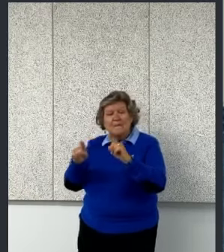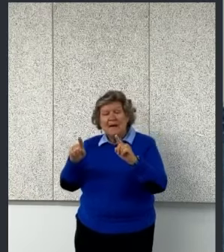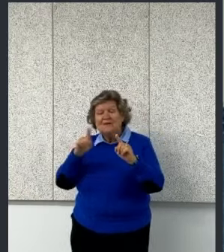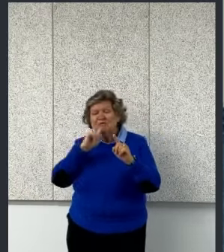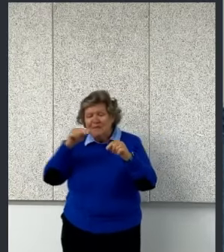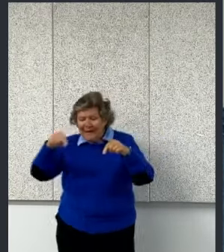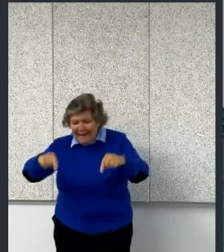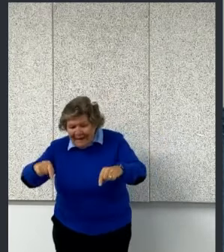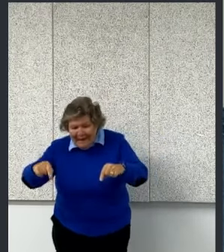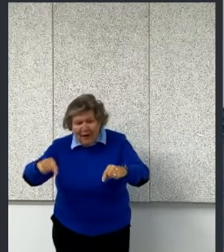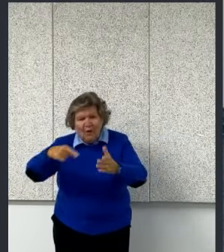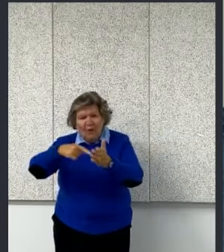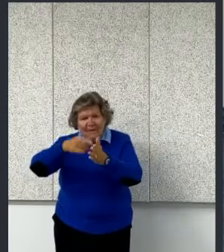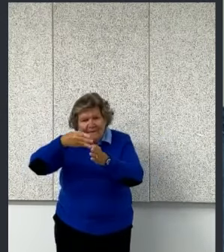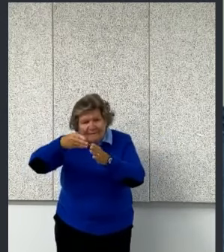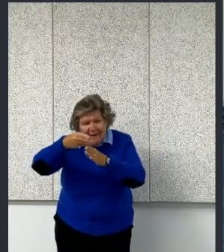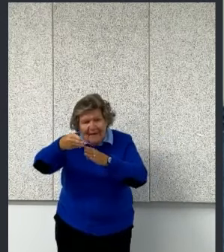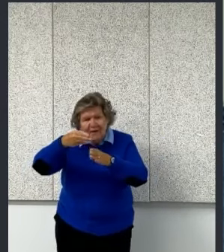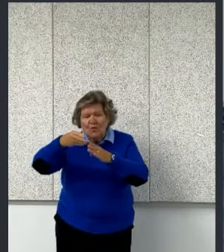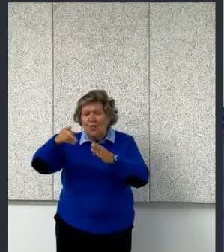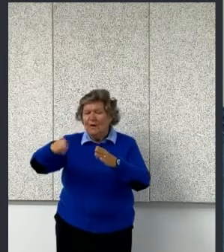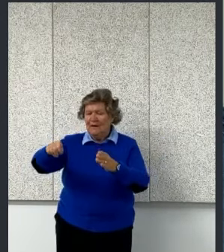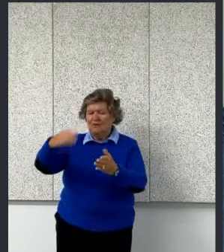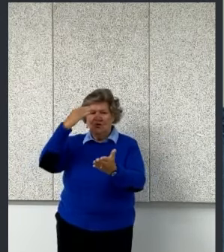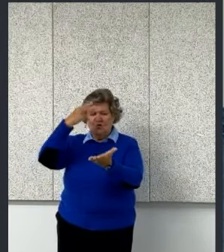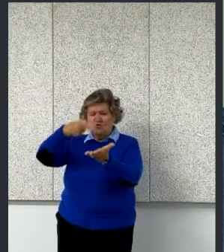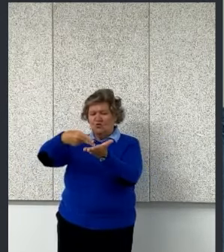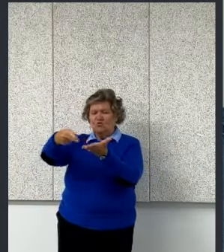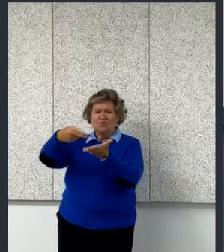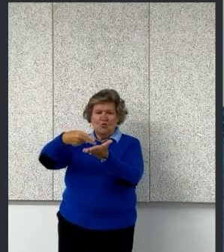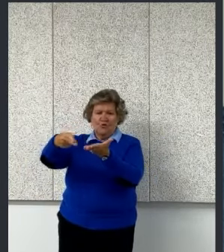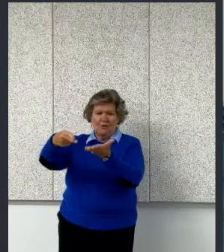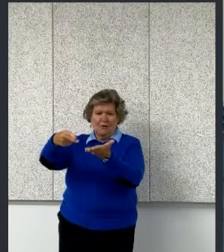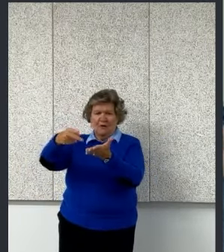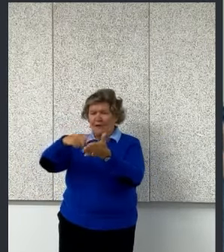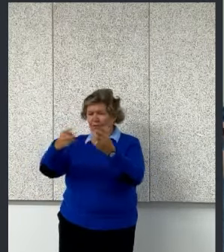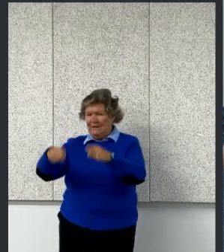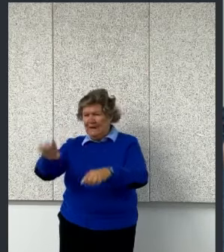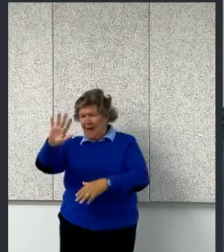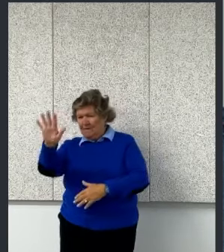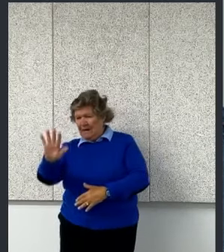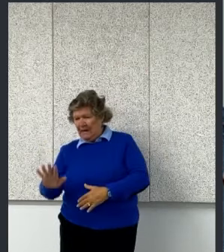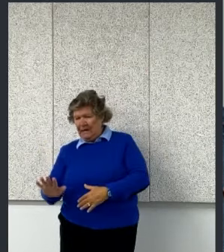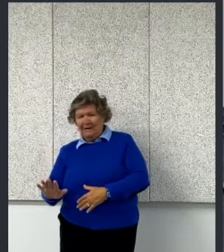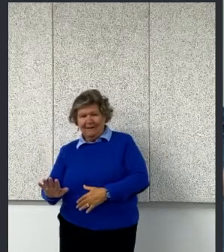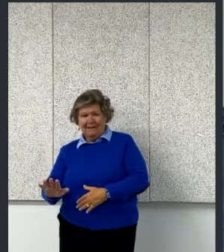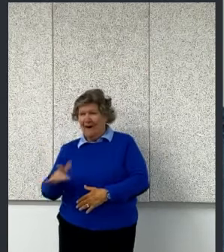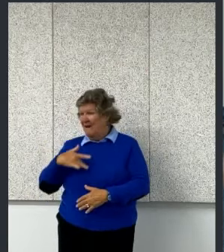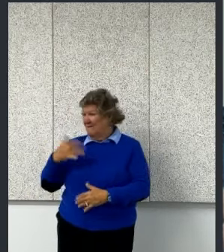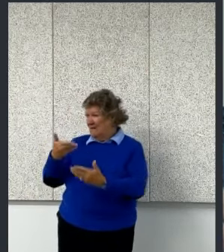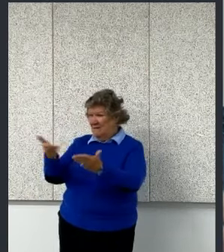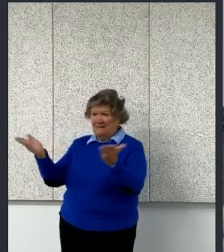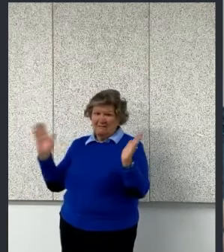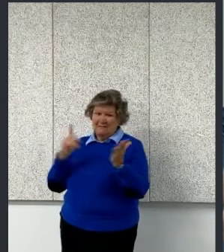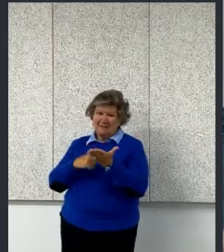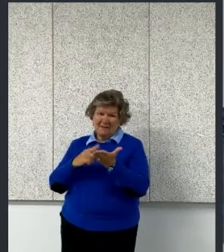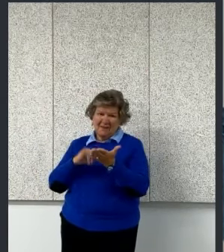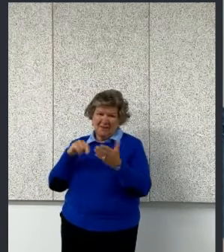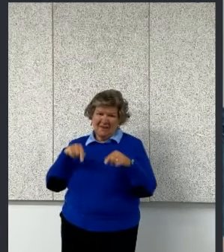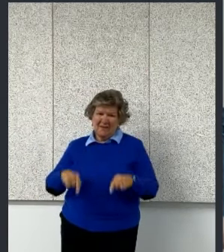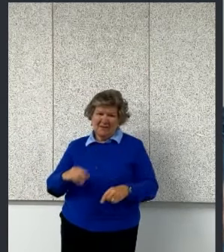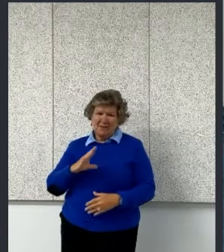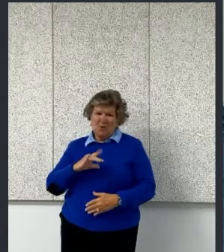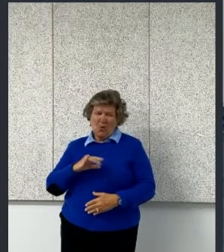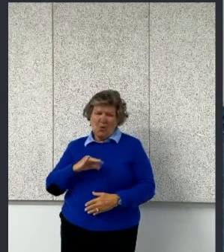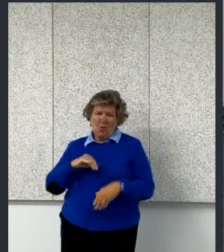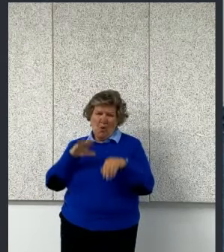for the field, we need to know the truth of what's happening. So this is why I think discussions like this are so wonderfully